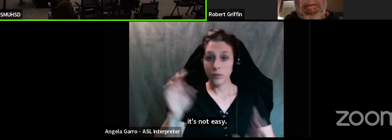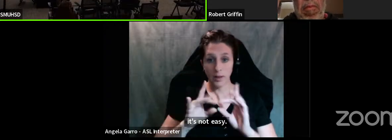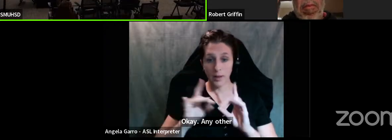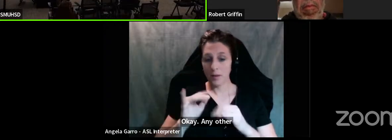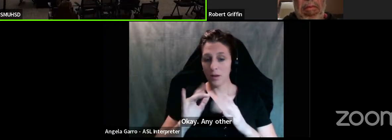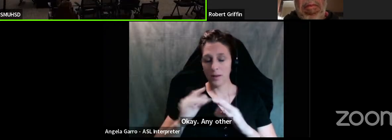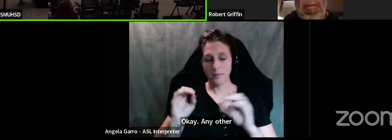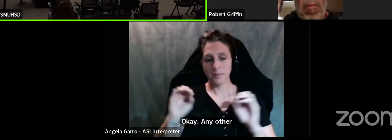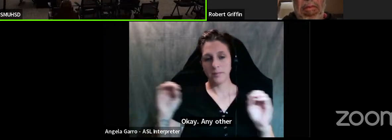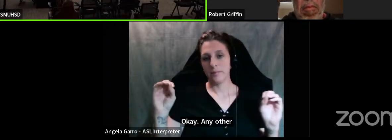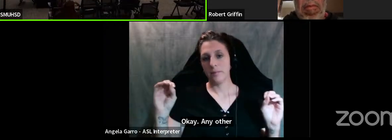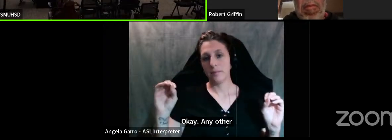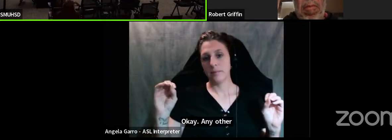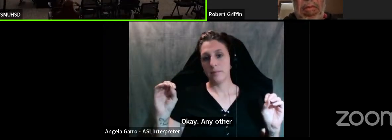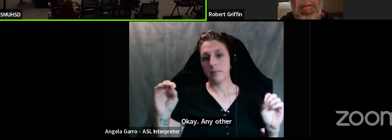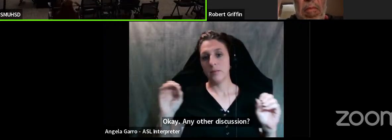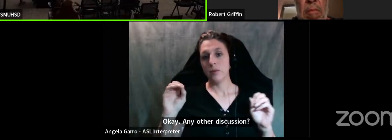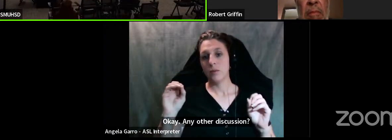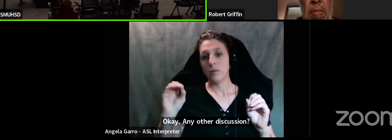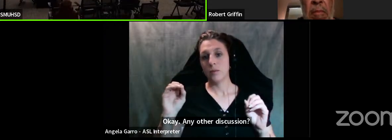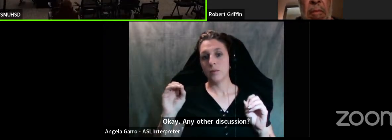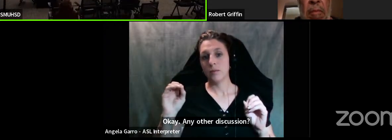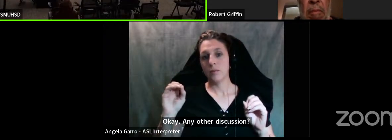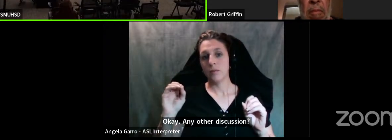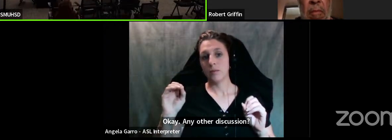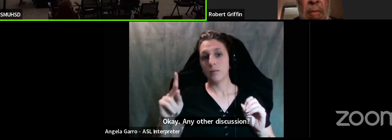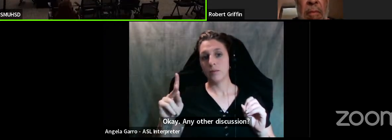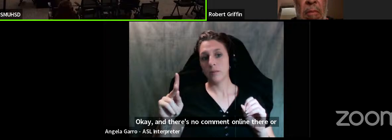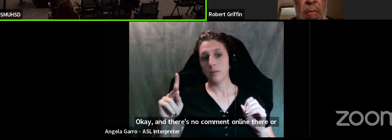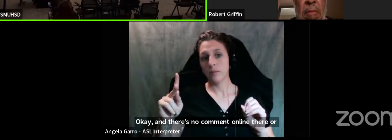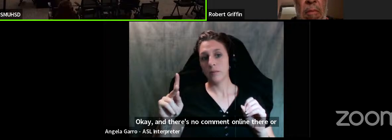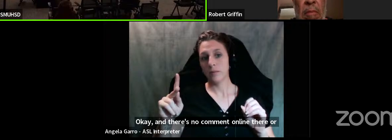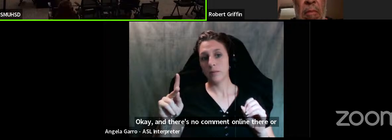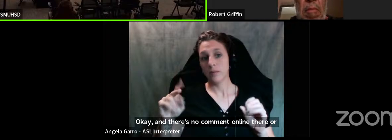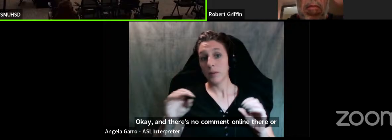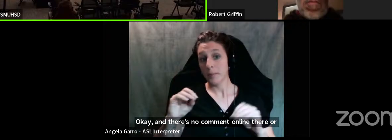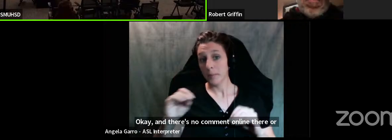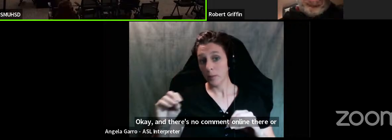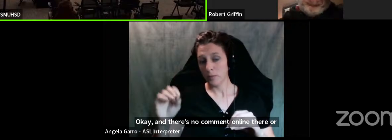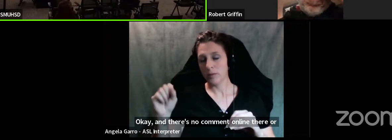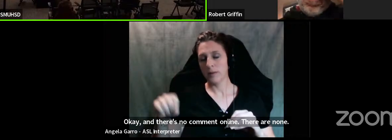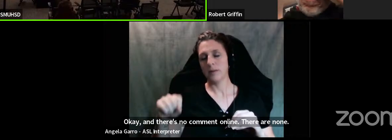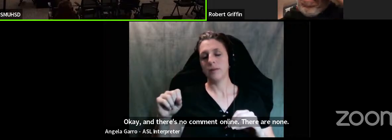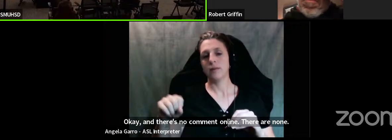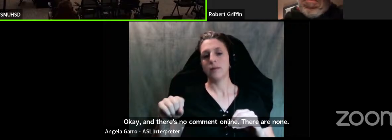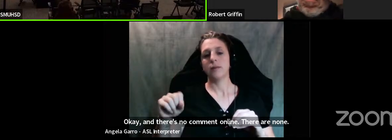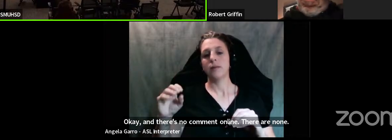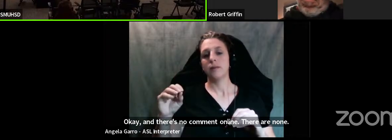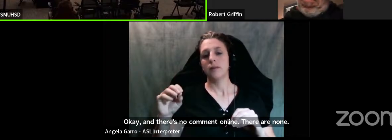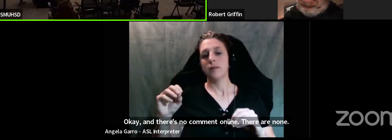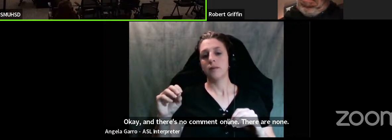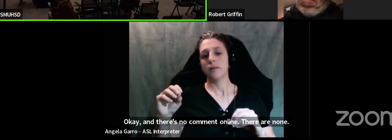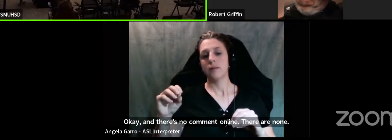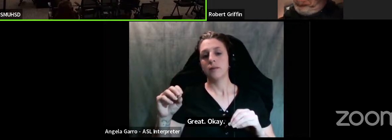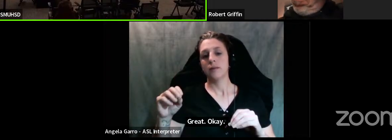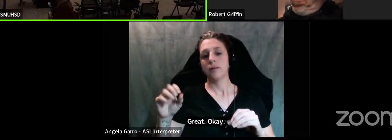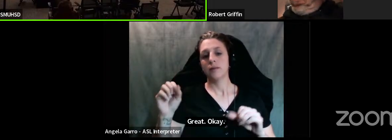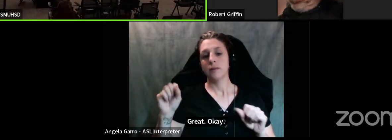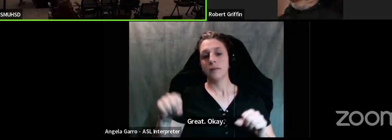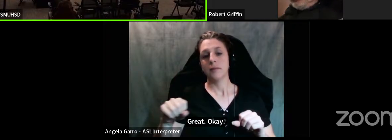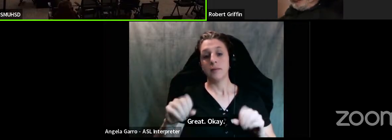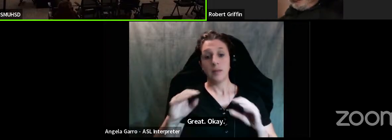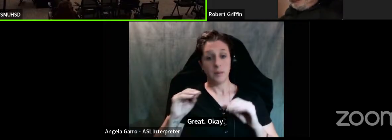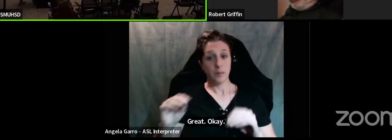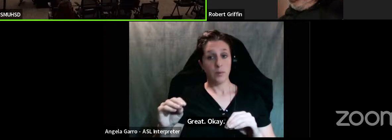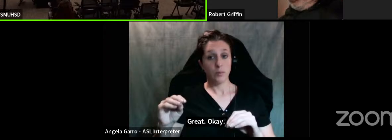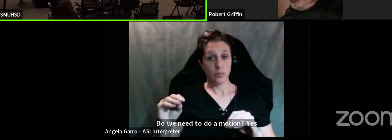Great. Okay. Do we need to do a motion? Yes. Can I get a